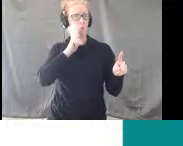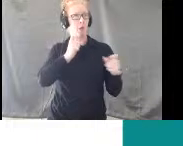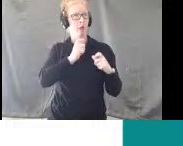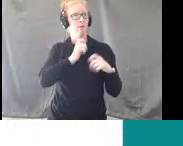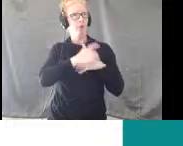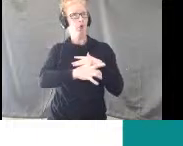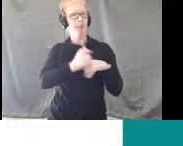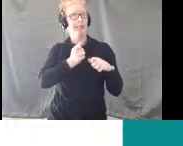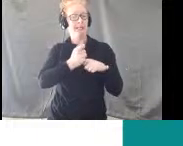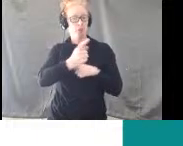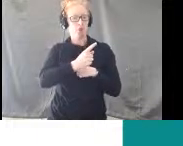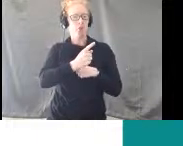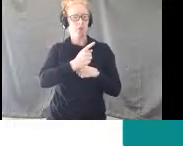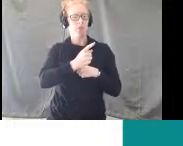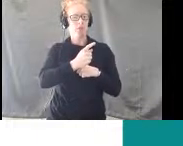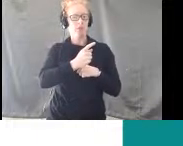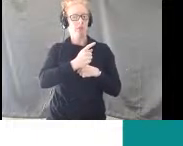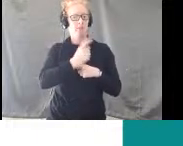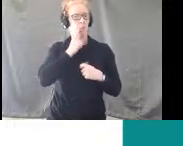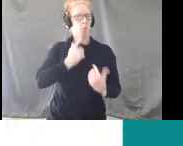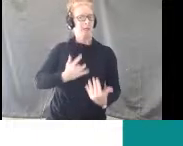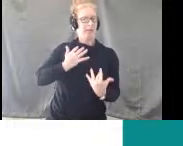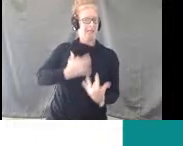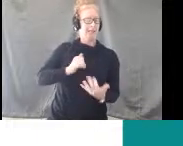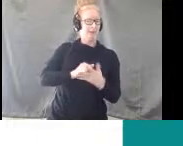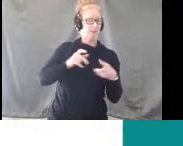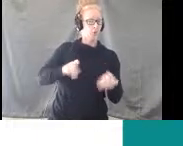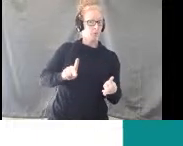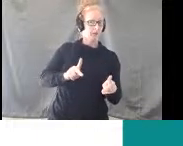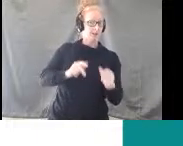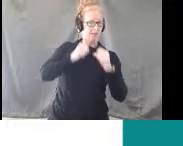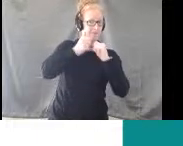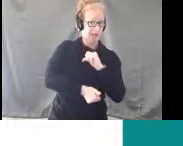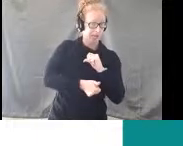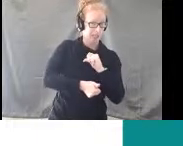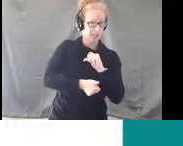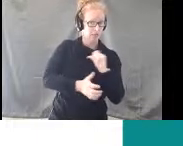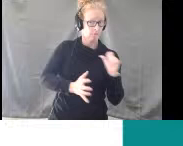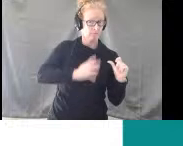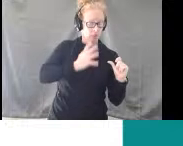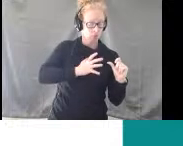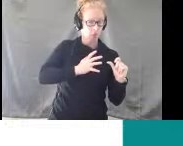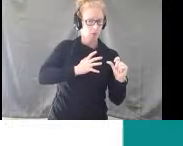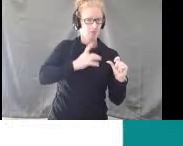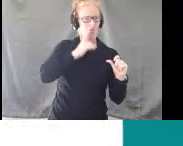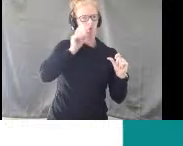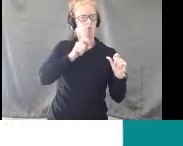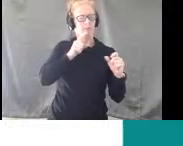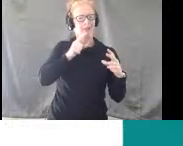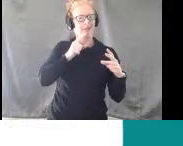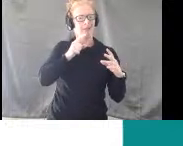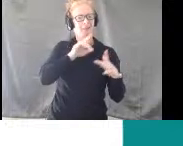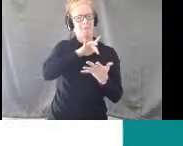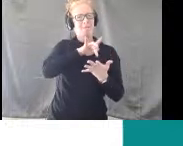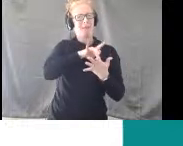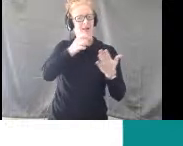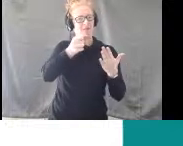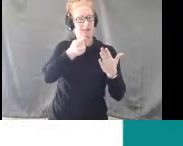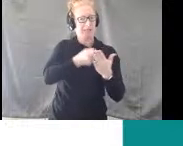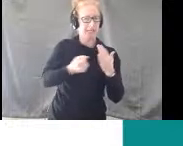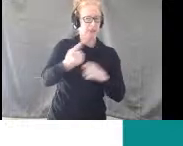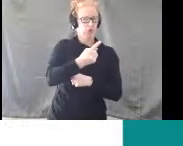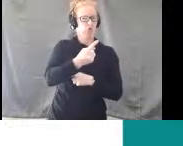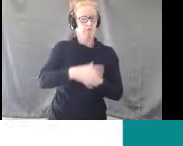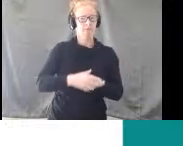fixed span bridge, with really waiting for that permit to come through officially about the middle of next year. So moving